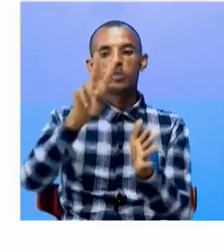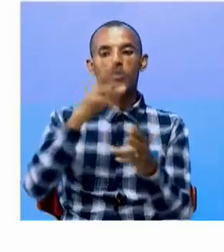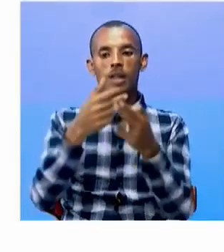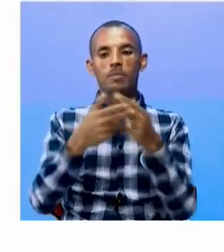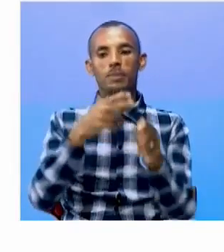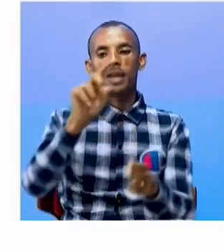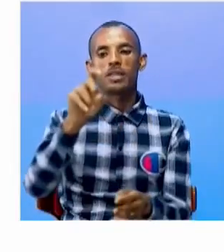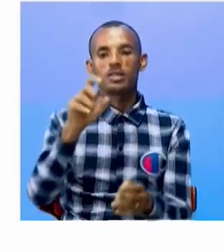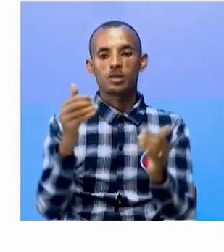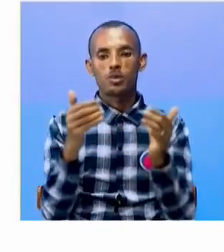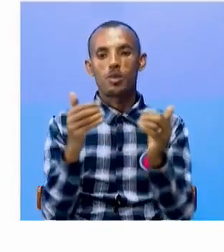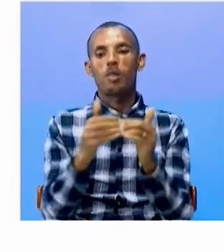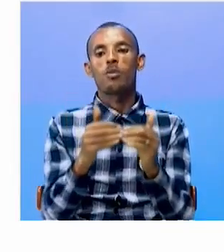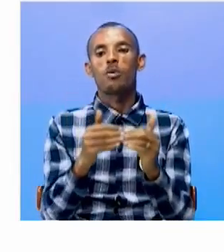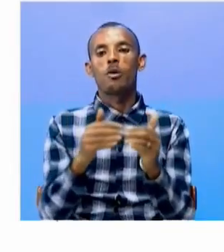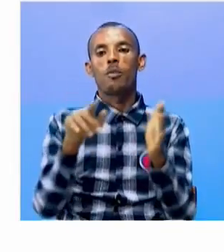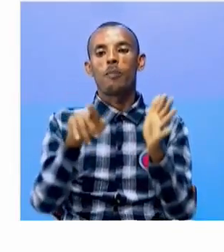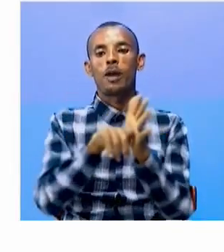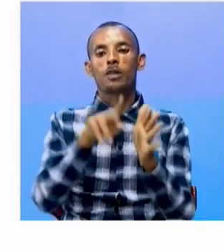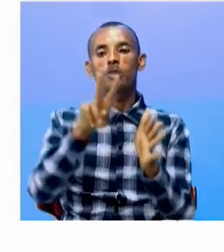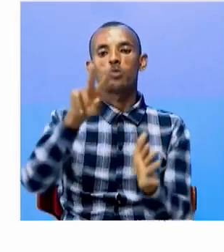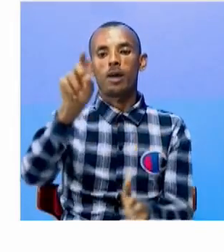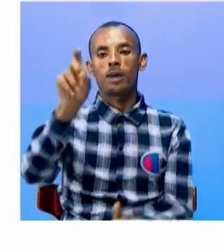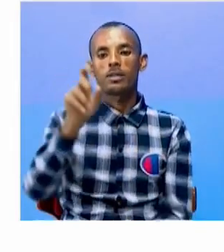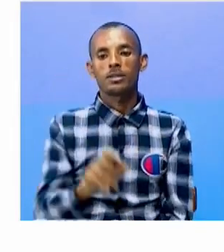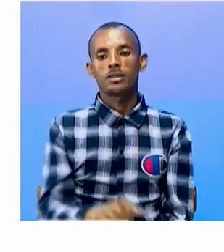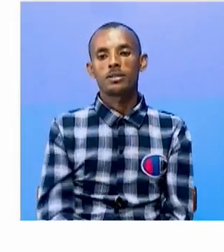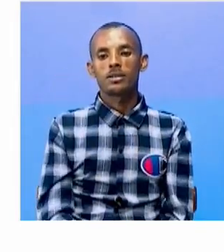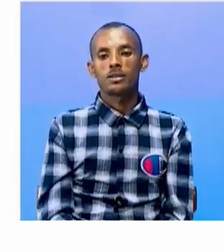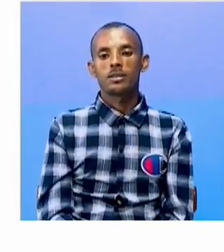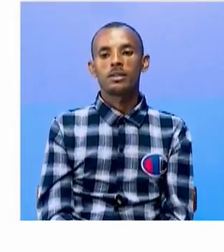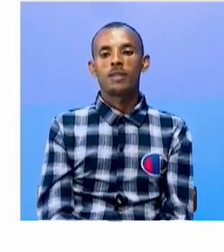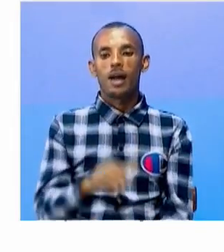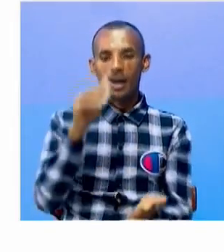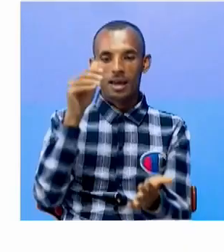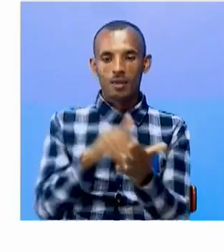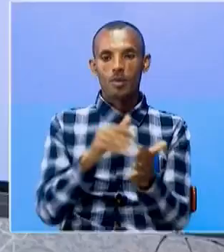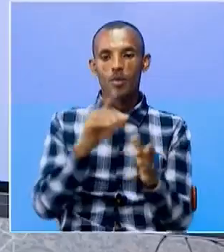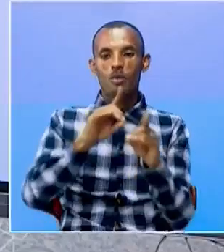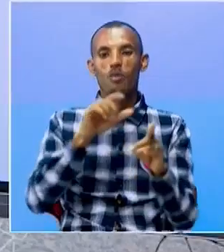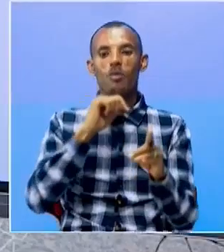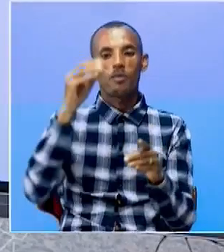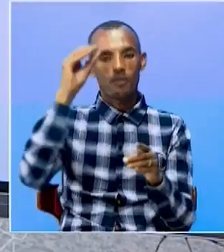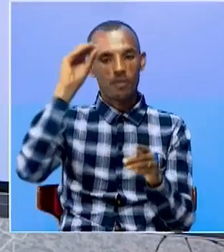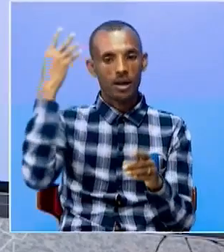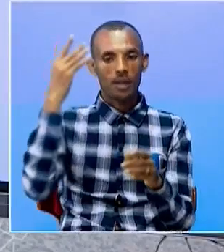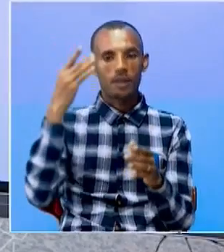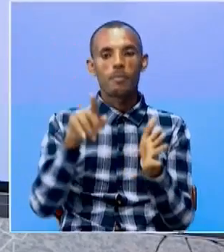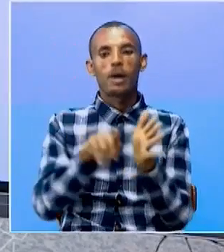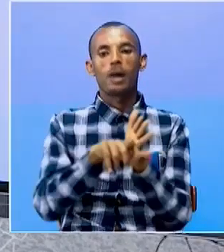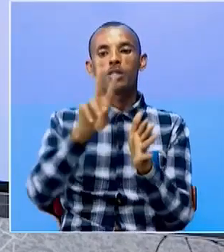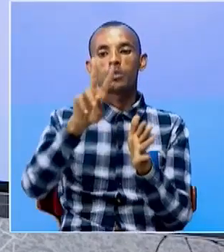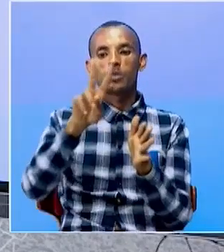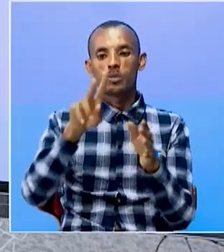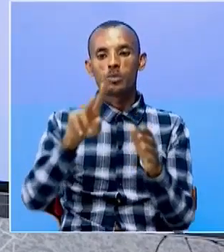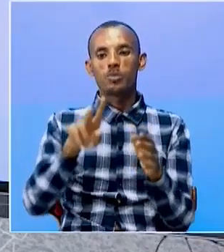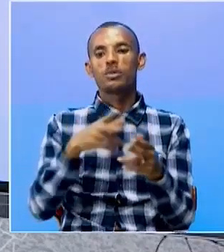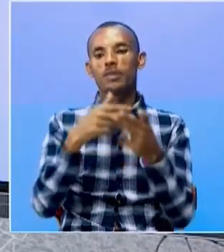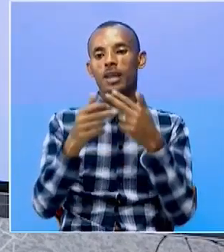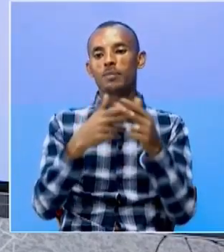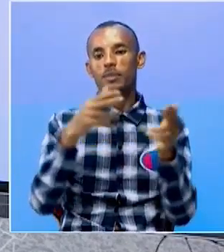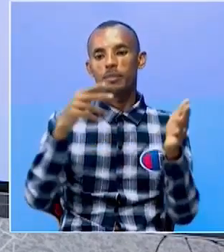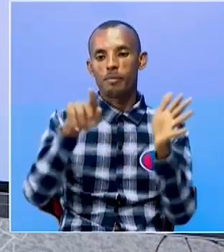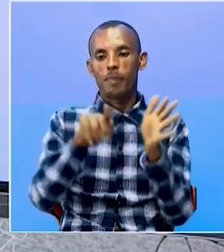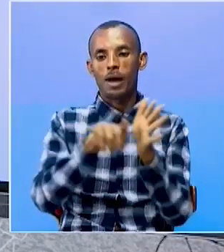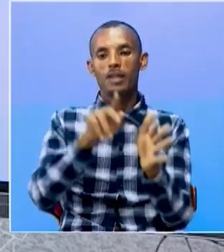x is minus 2x. Again, don't forget this minus. Minus 2 and minus